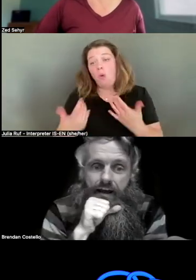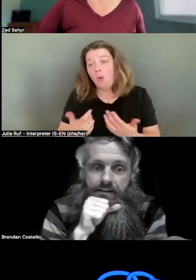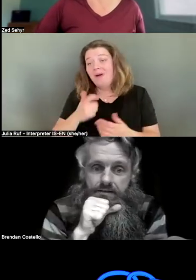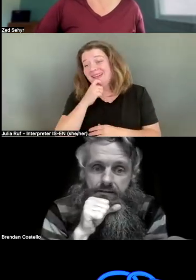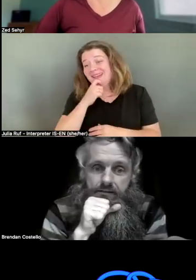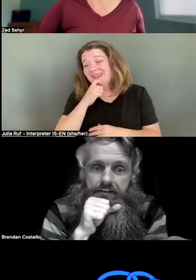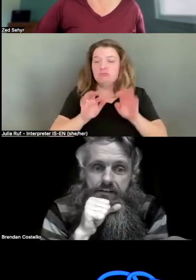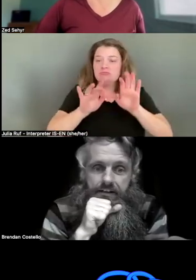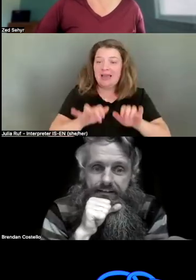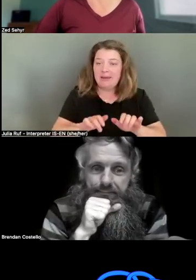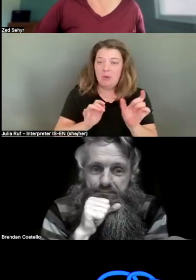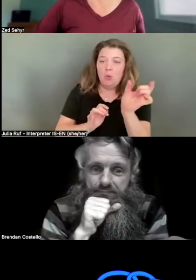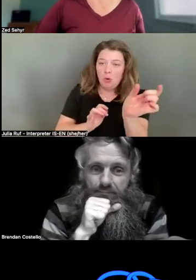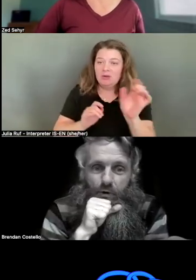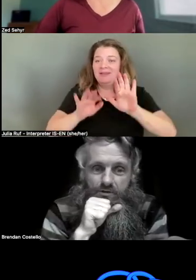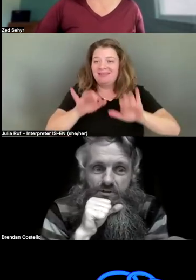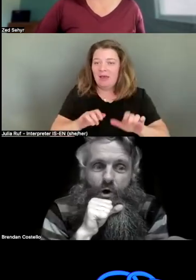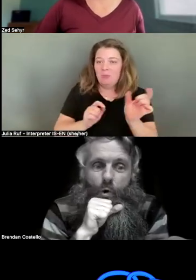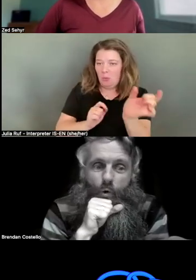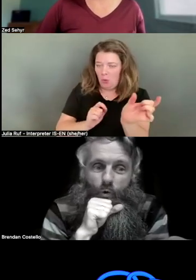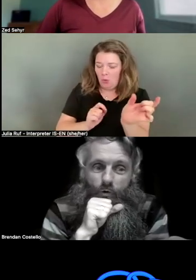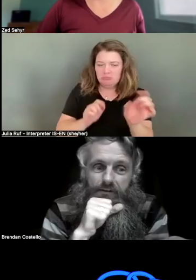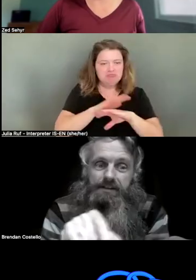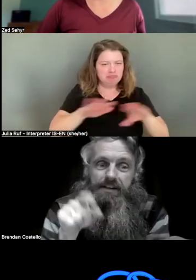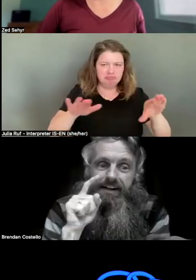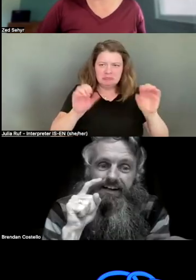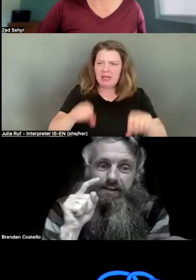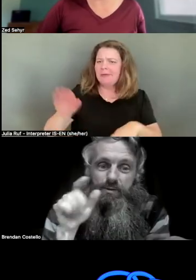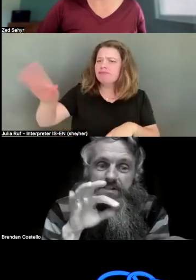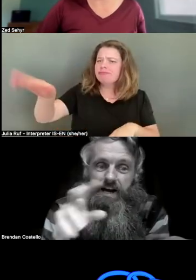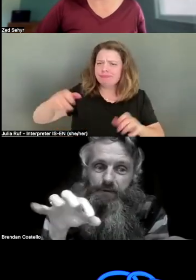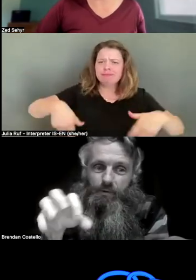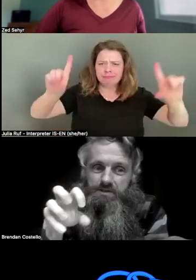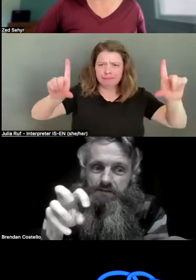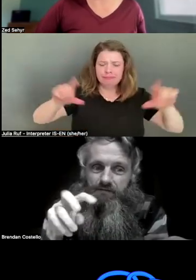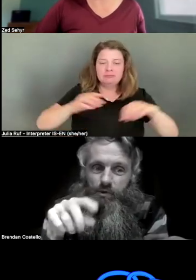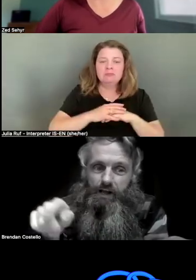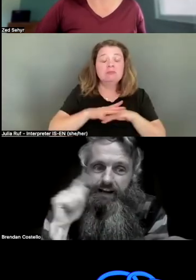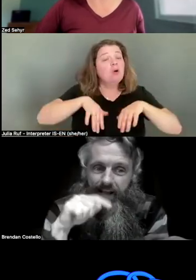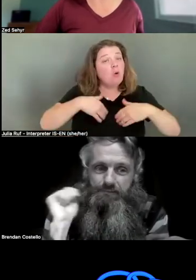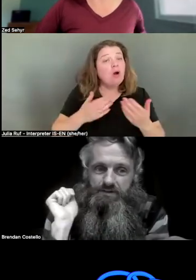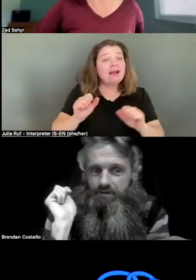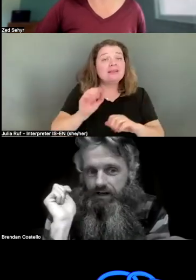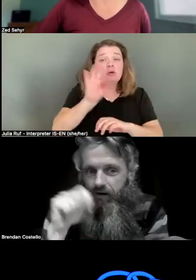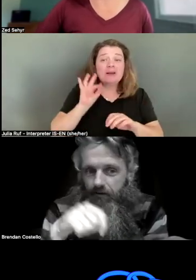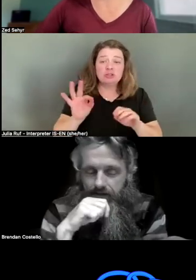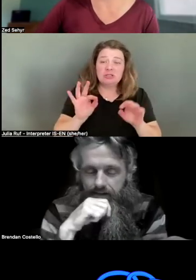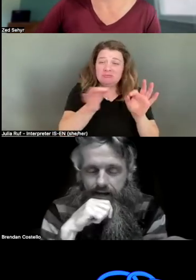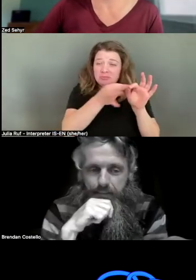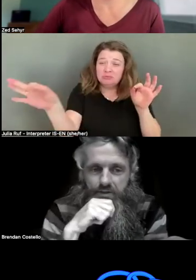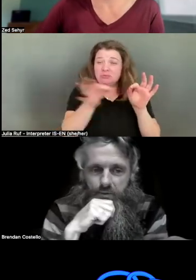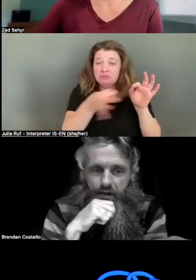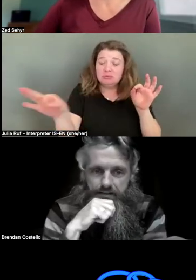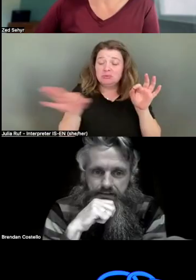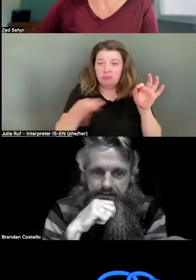question and answer box, or you can type out the question in full and ask me to read it out, and I'll